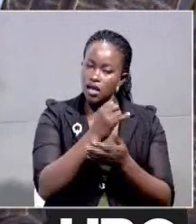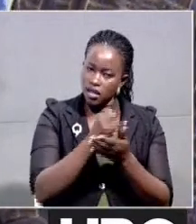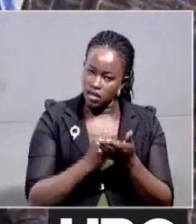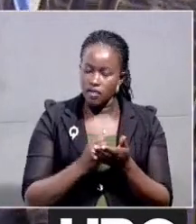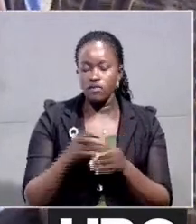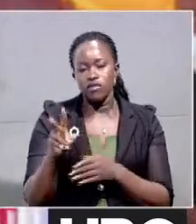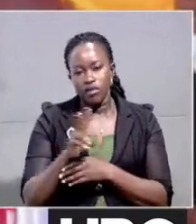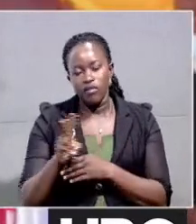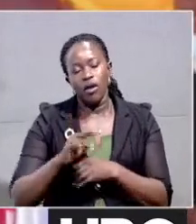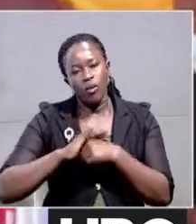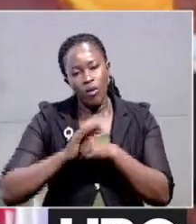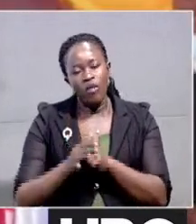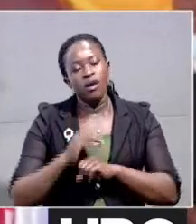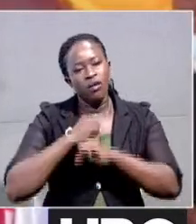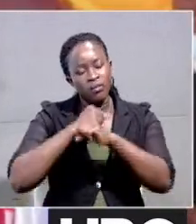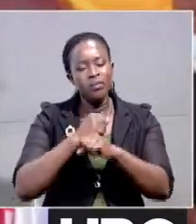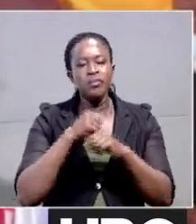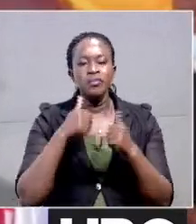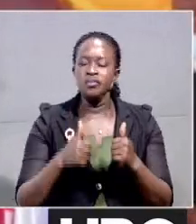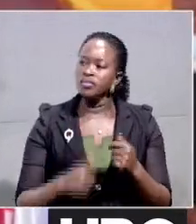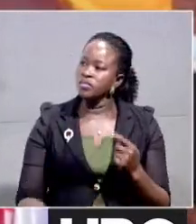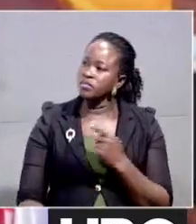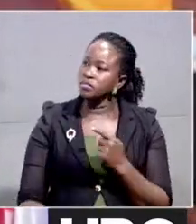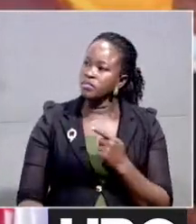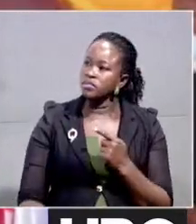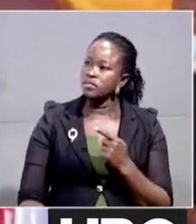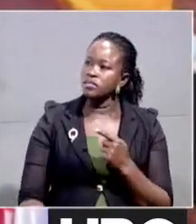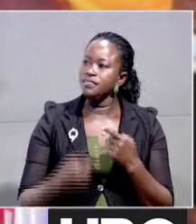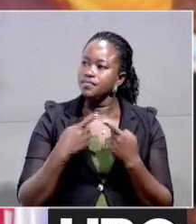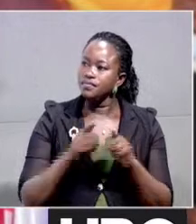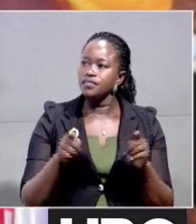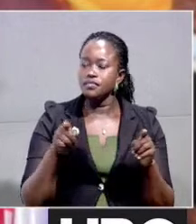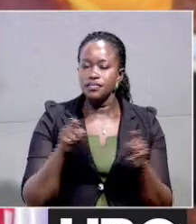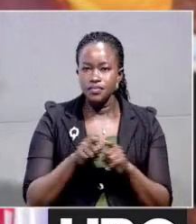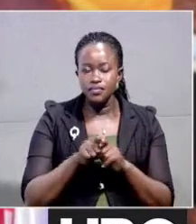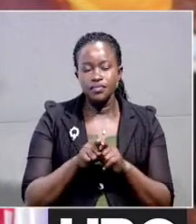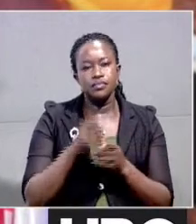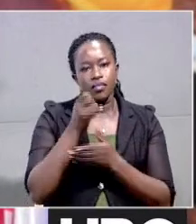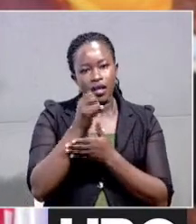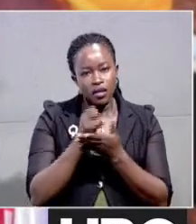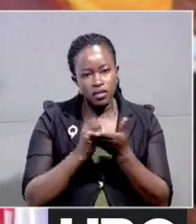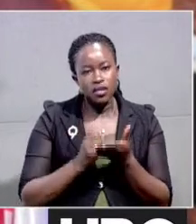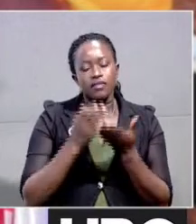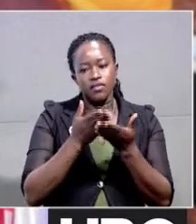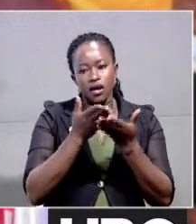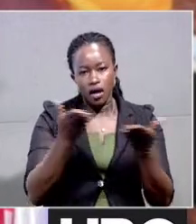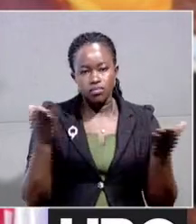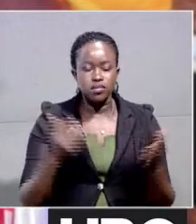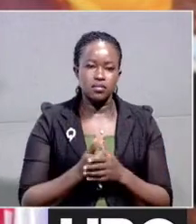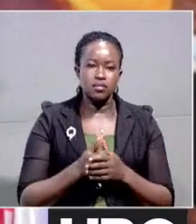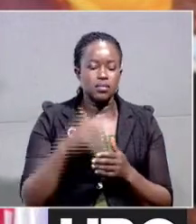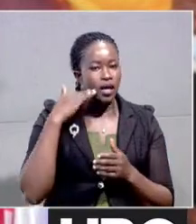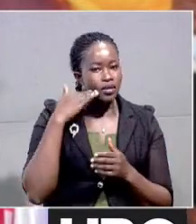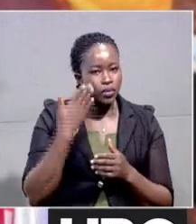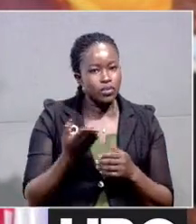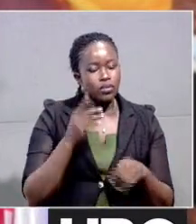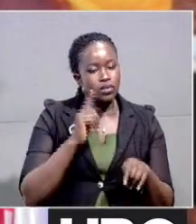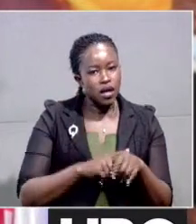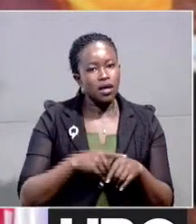COVID-19 pandemic. Naye nesiri mwachaliyo. Simani watu batambula tambulo batwambala